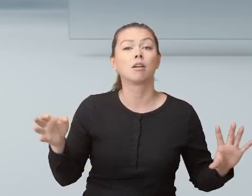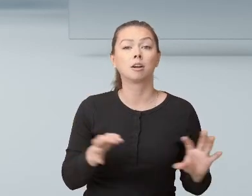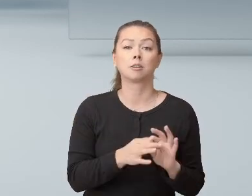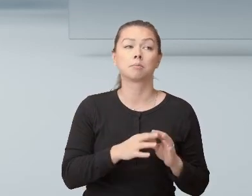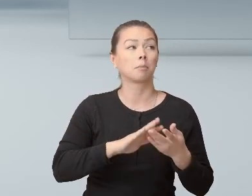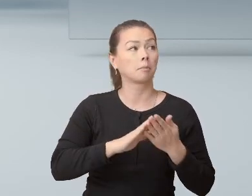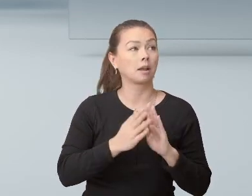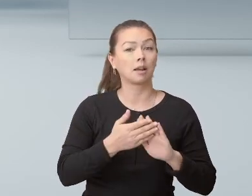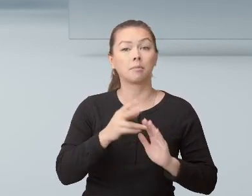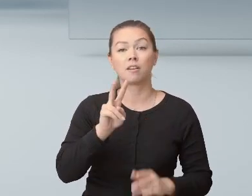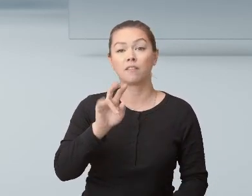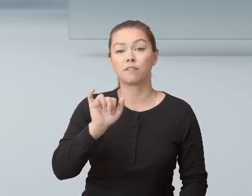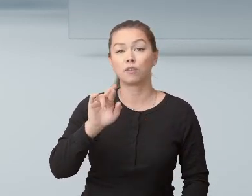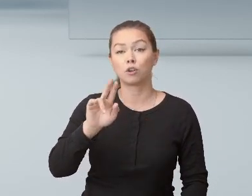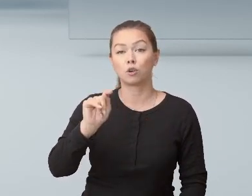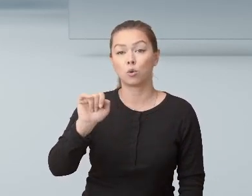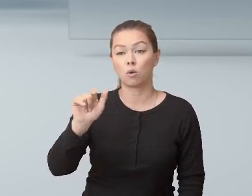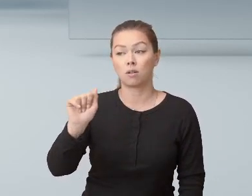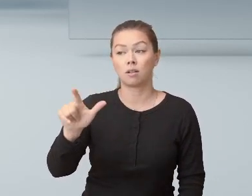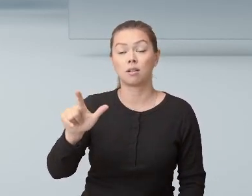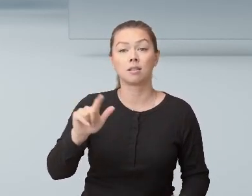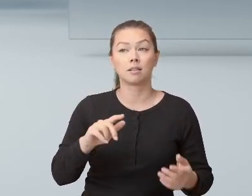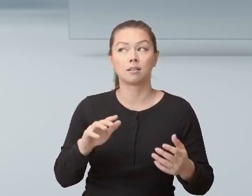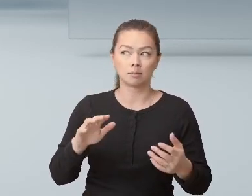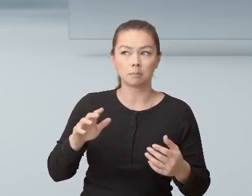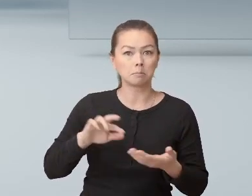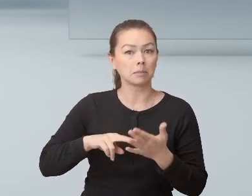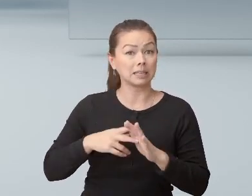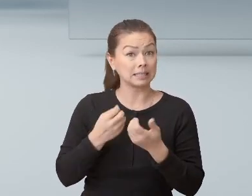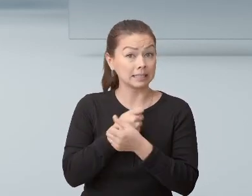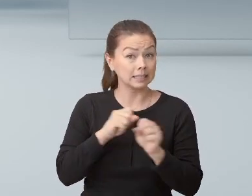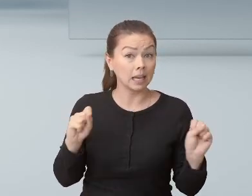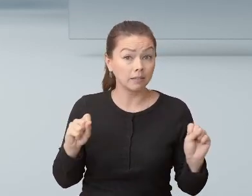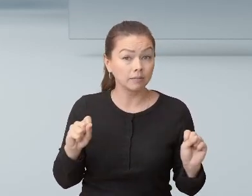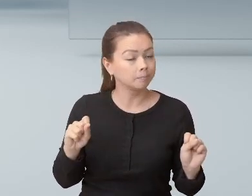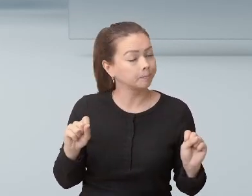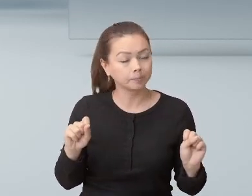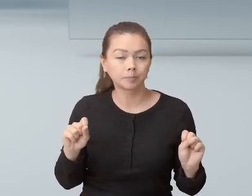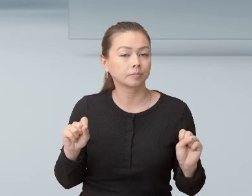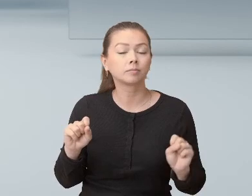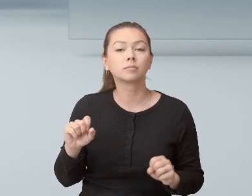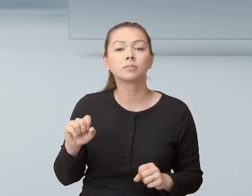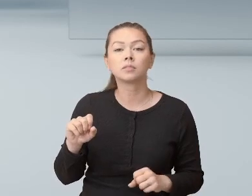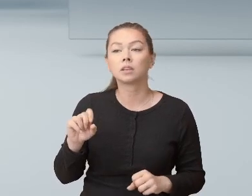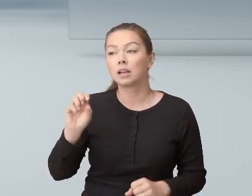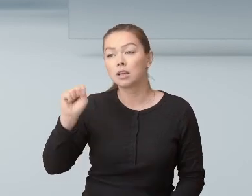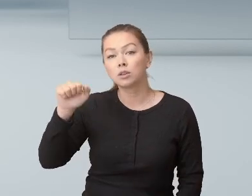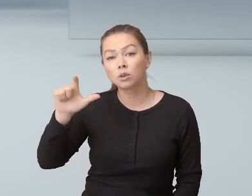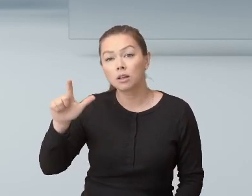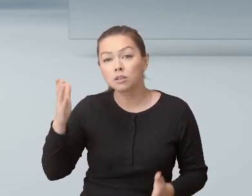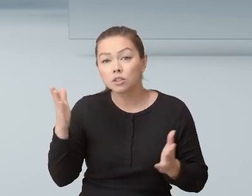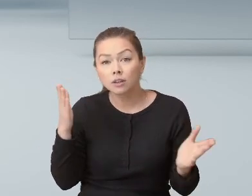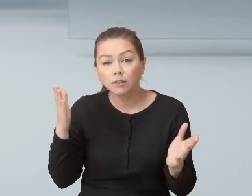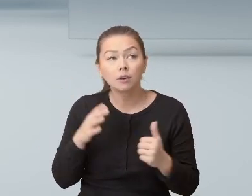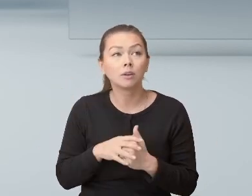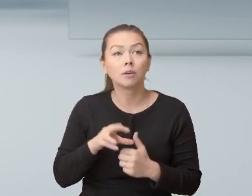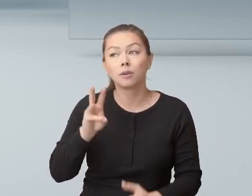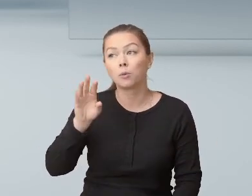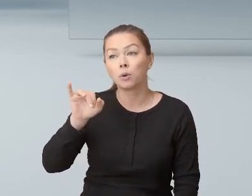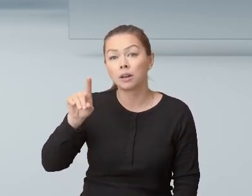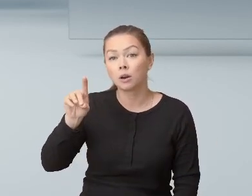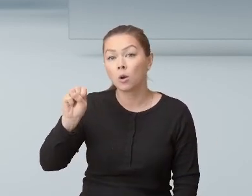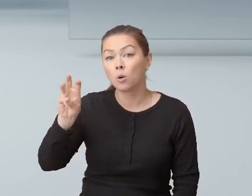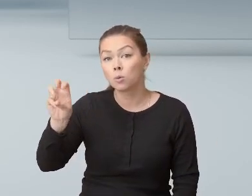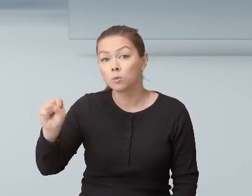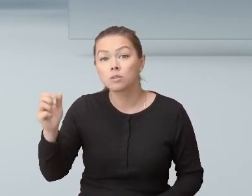Virtualized Windows Server, virtualized SQL Server, those types of things still require maintenance to stay with the current patches, the current